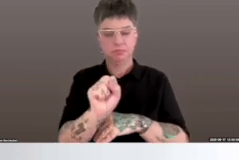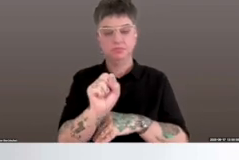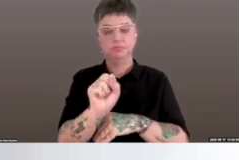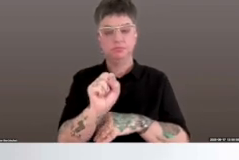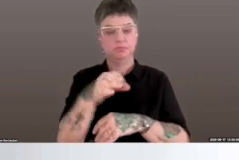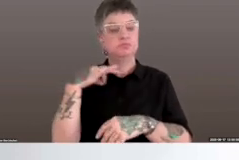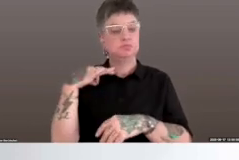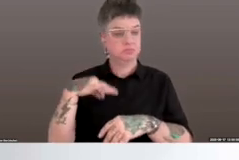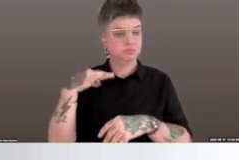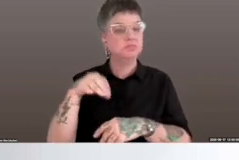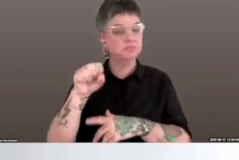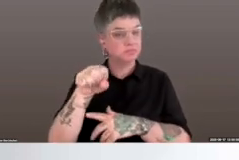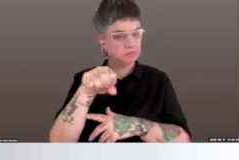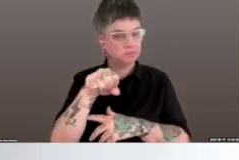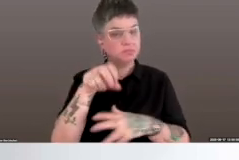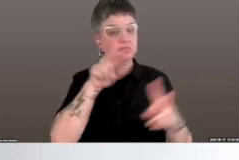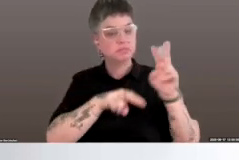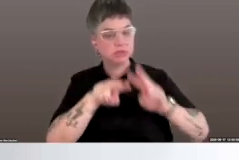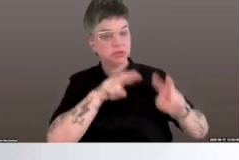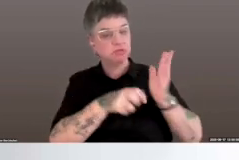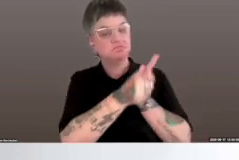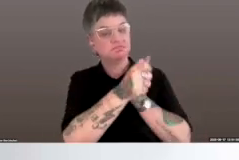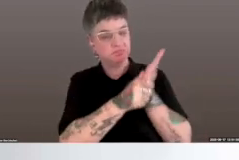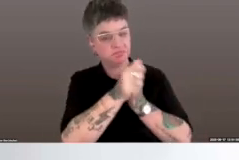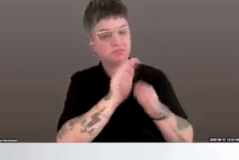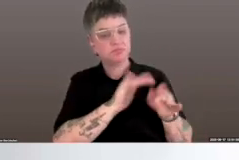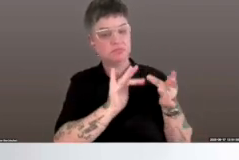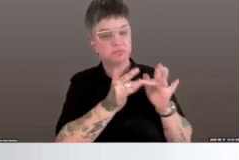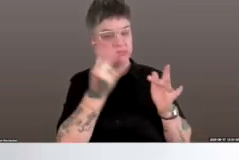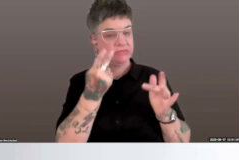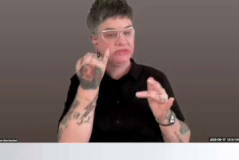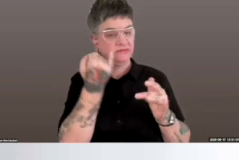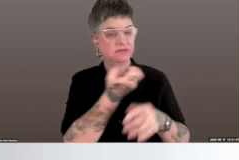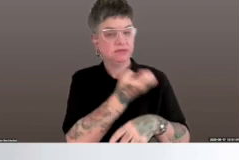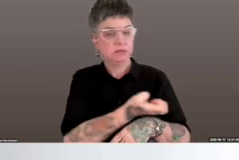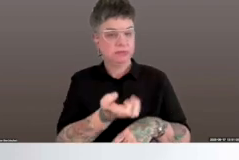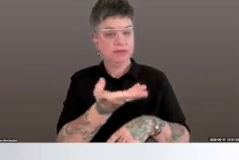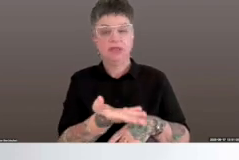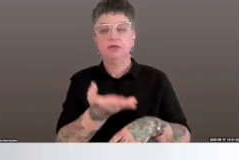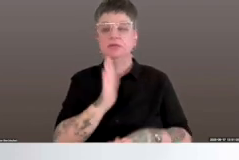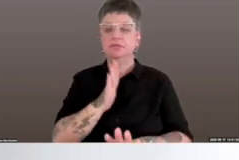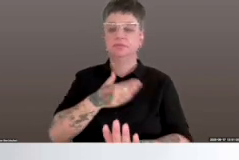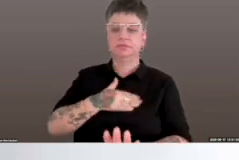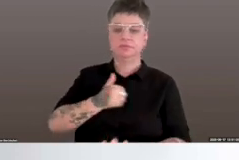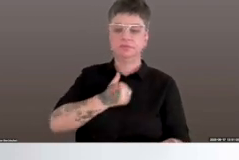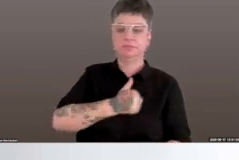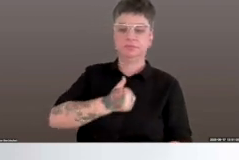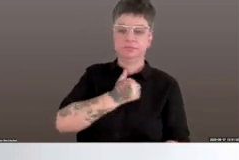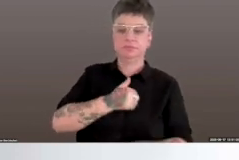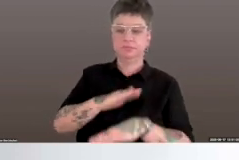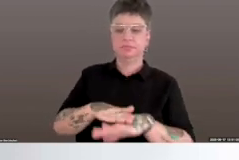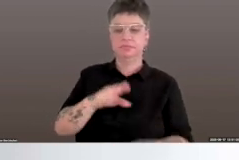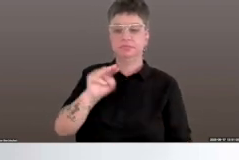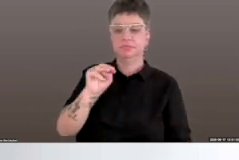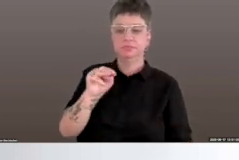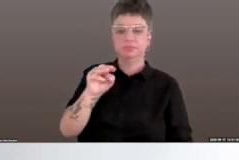the catalog and you can see if the equipment's there. So my apologies, Nicole. I was on mute when I tried